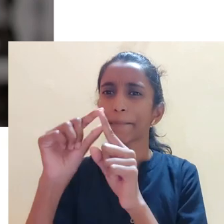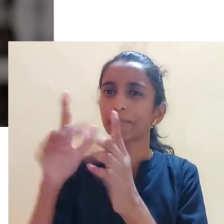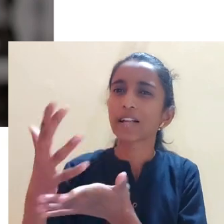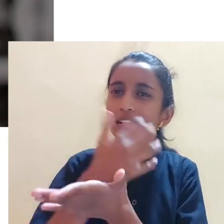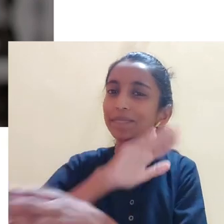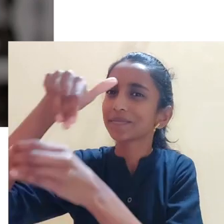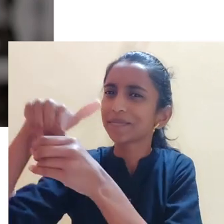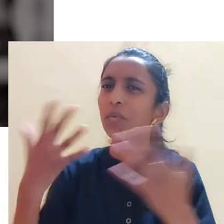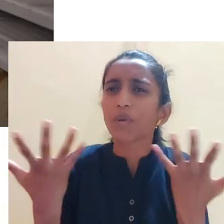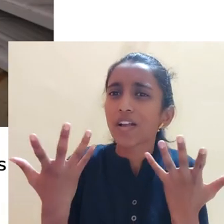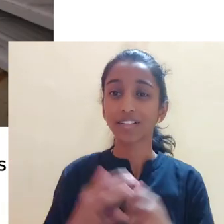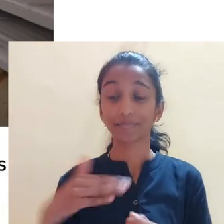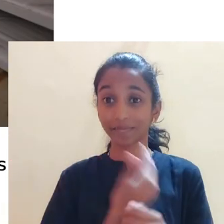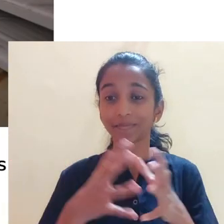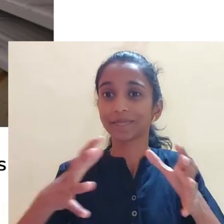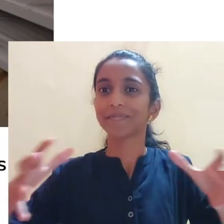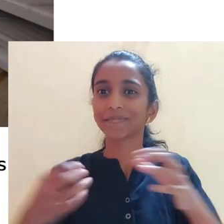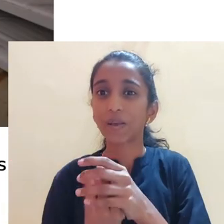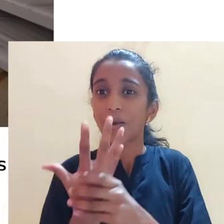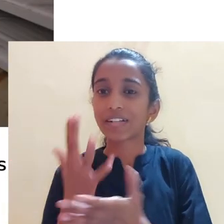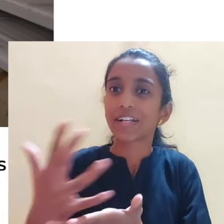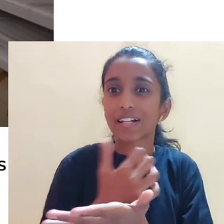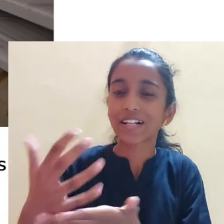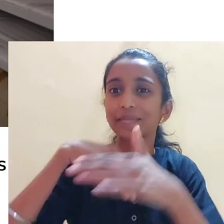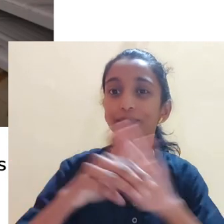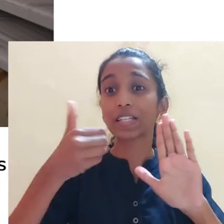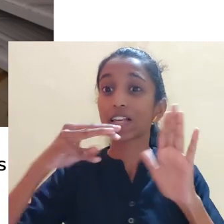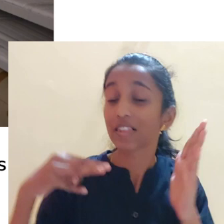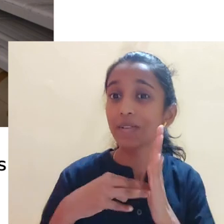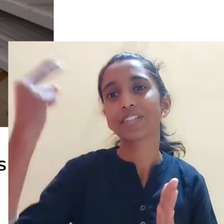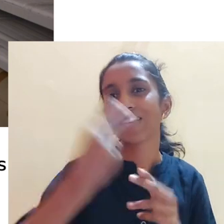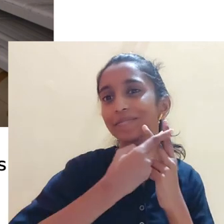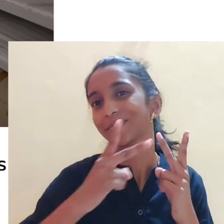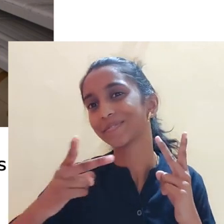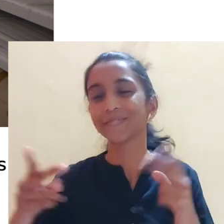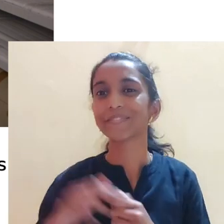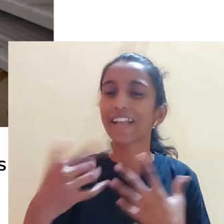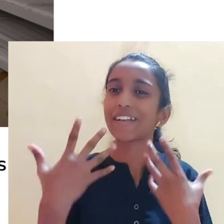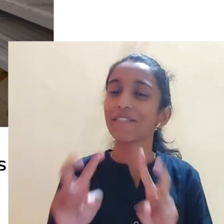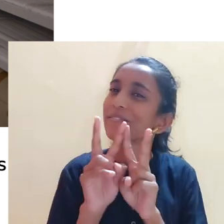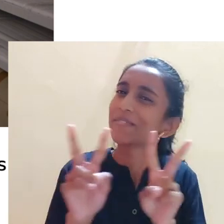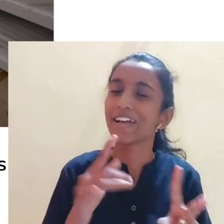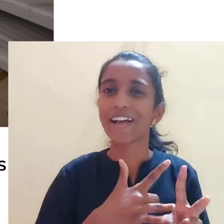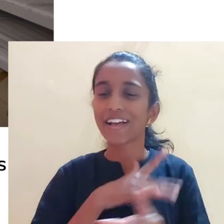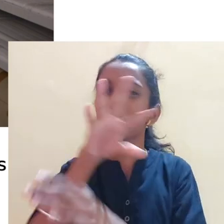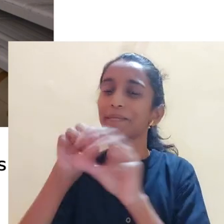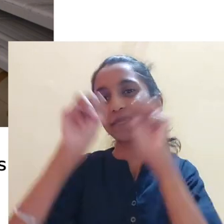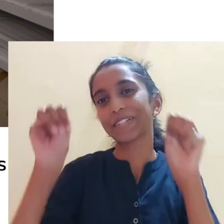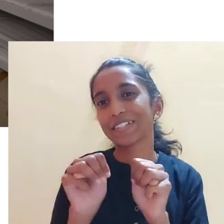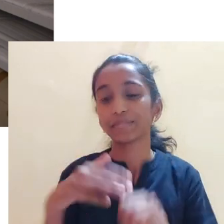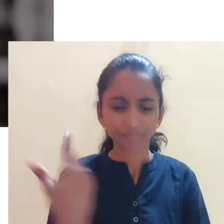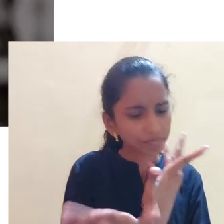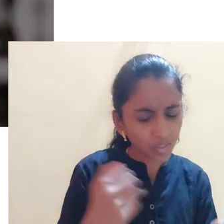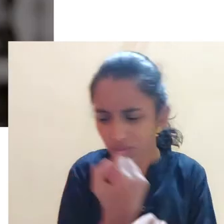What's in the MAP collection? Our vast, growing collection of over 60,000 artifacts is at the very heart of the